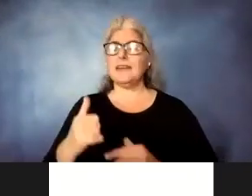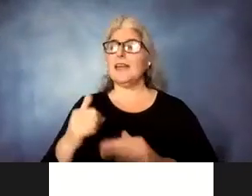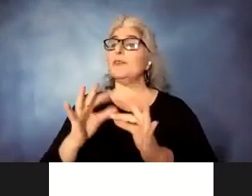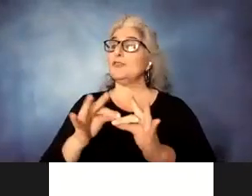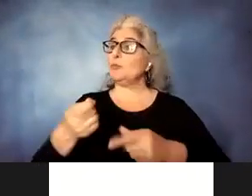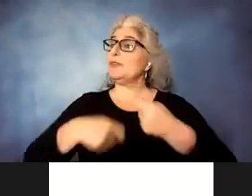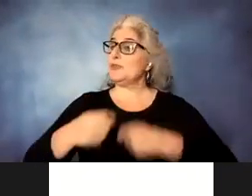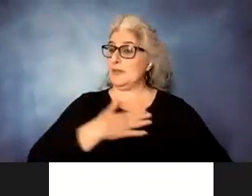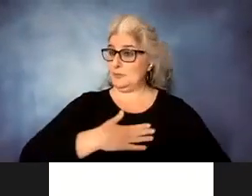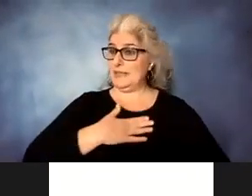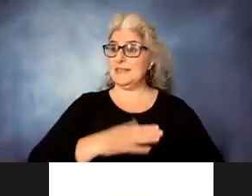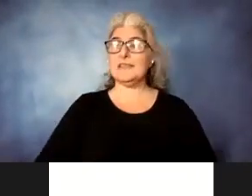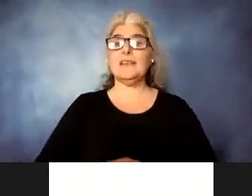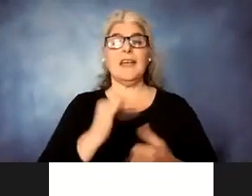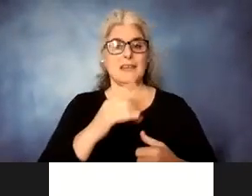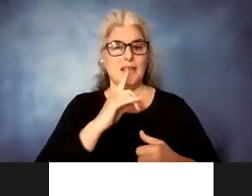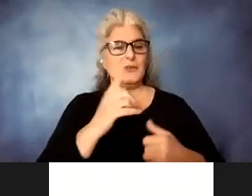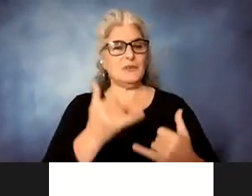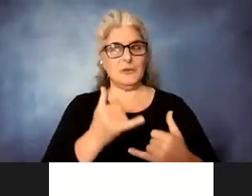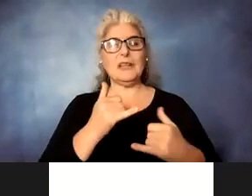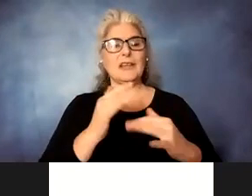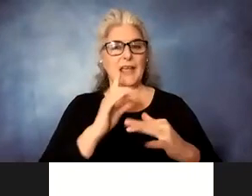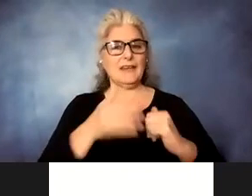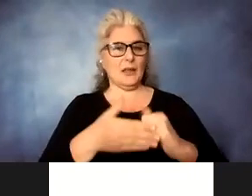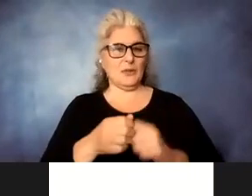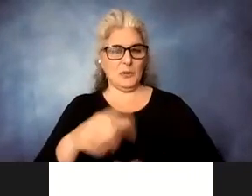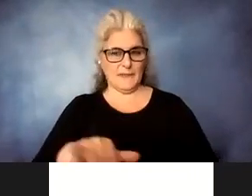own presentation and customize it. And we can also help you with that.